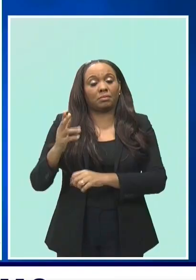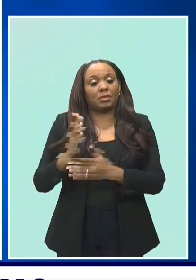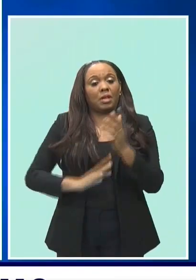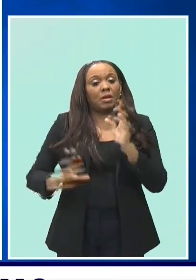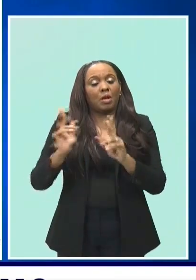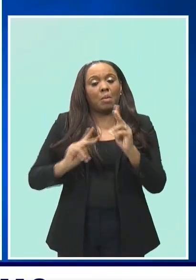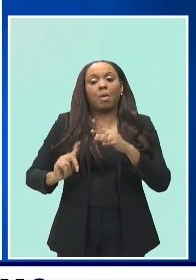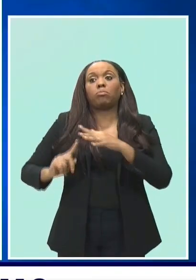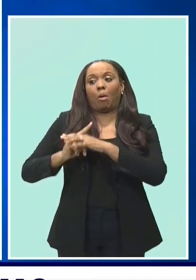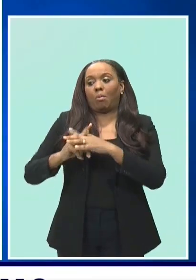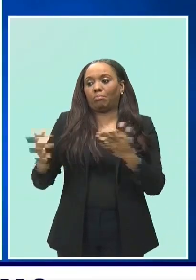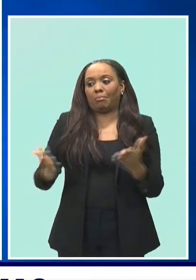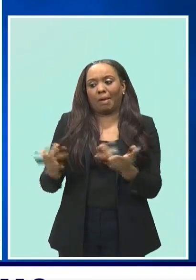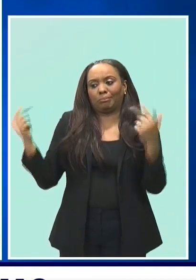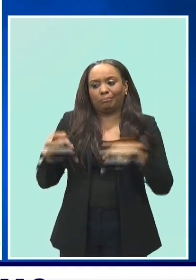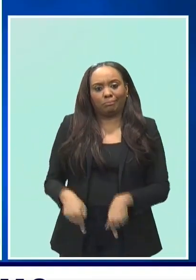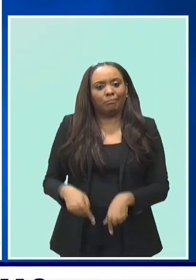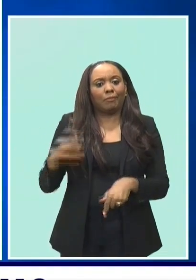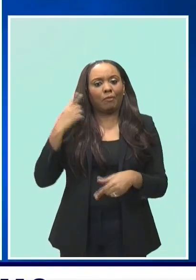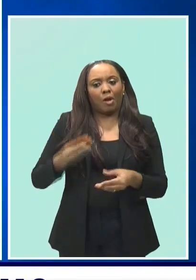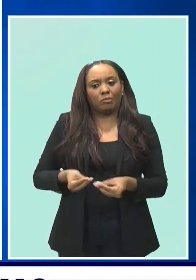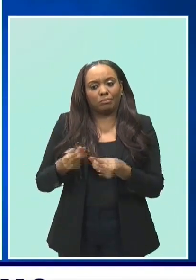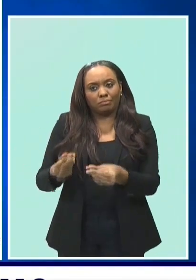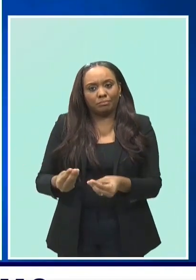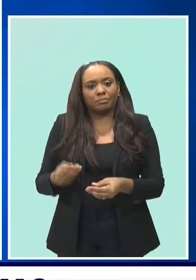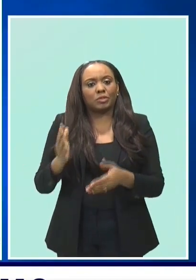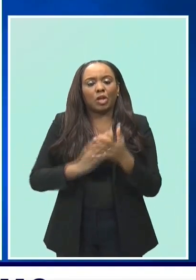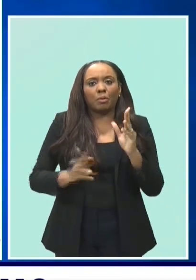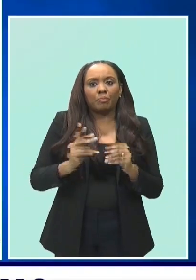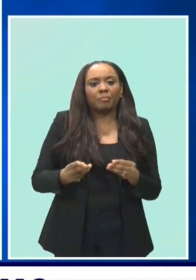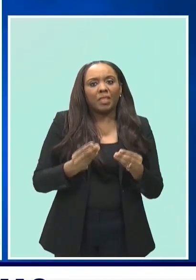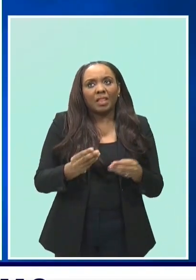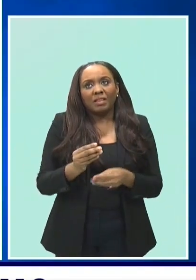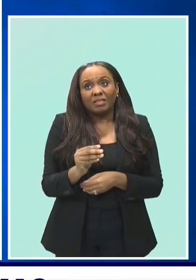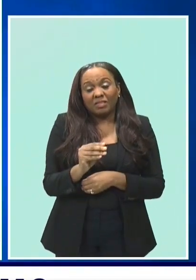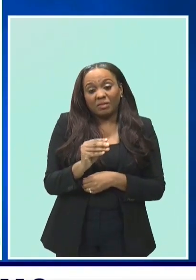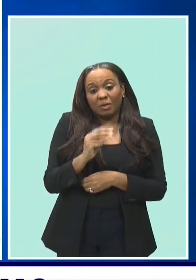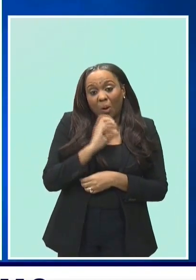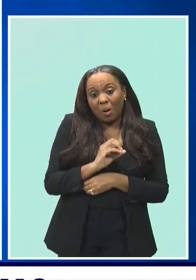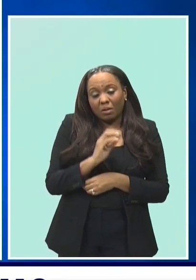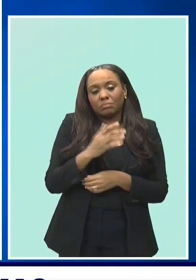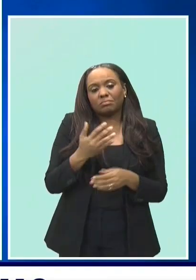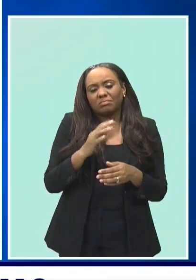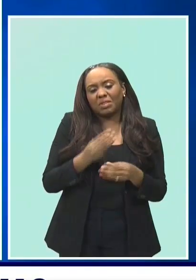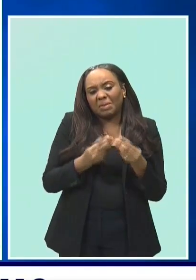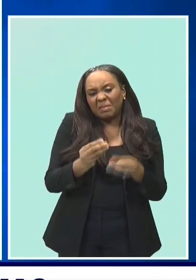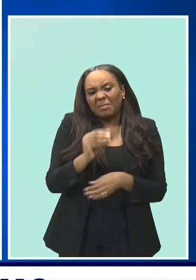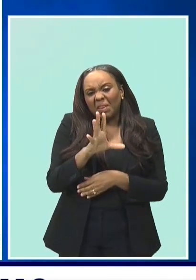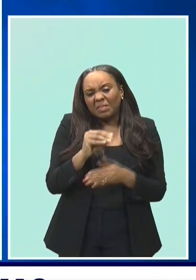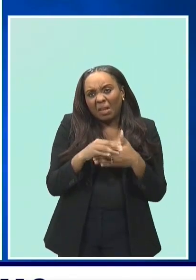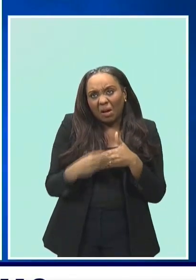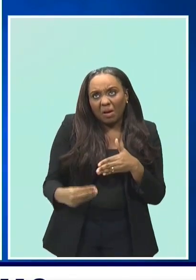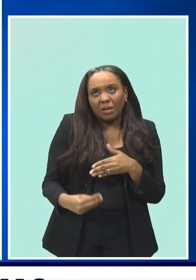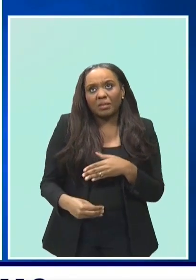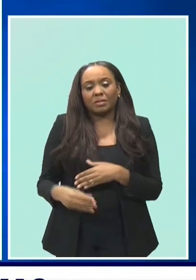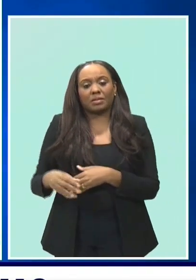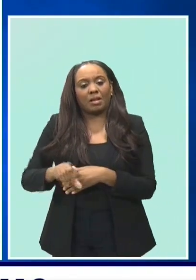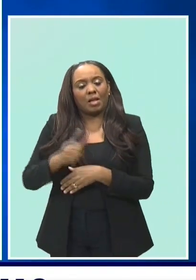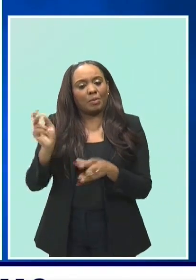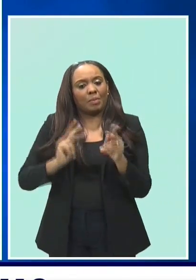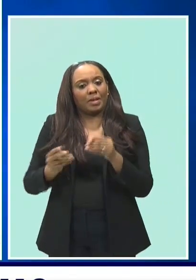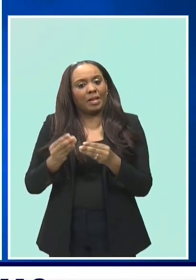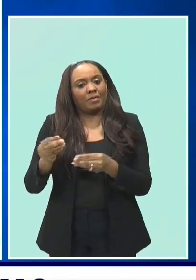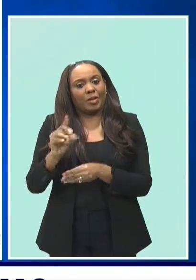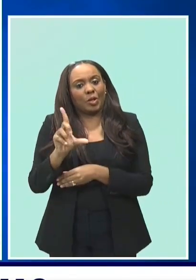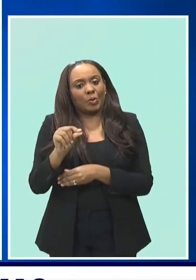here at the CBC. From the $50 each donated by Little Emma and Haley to the $20,000 donated by the